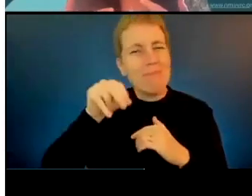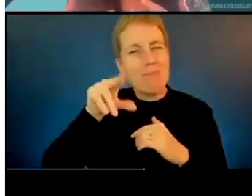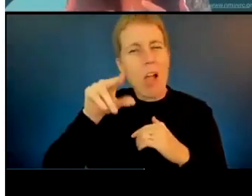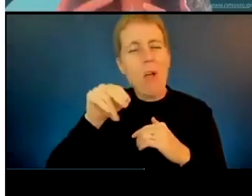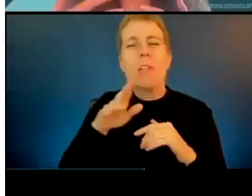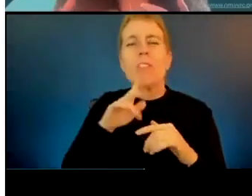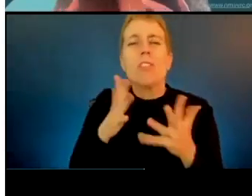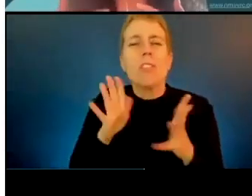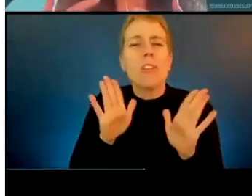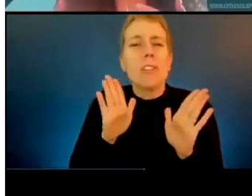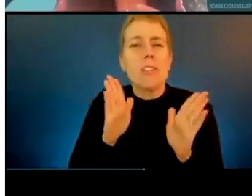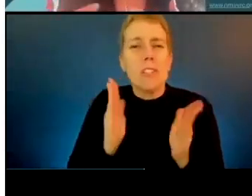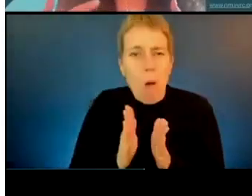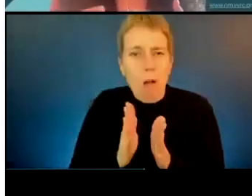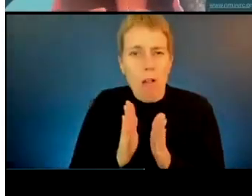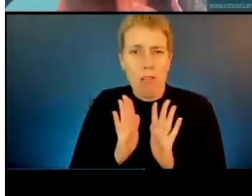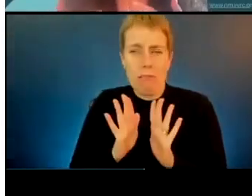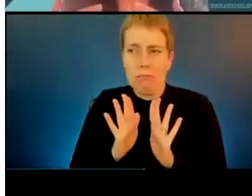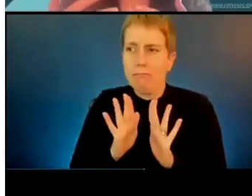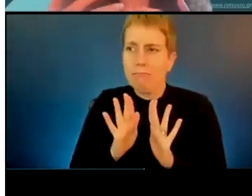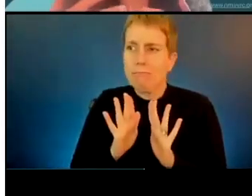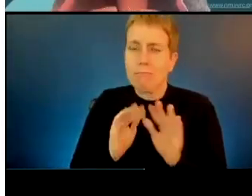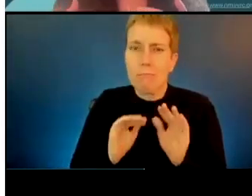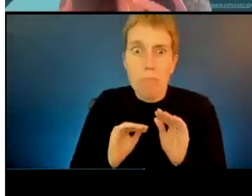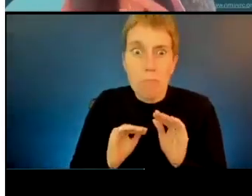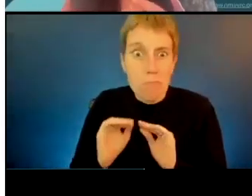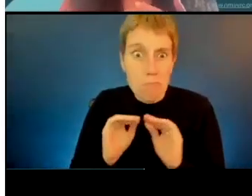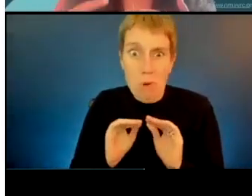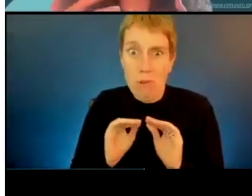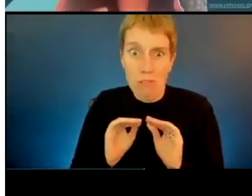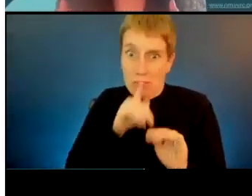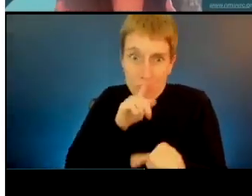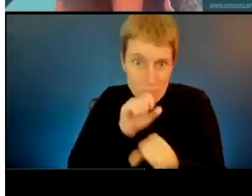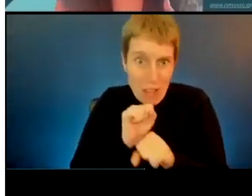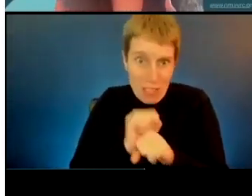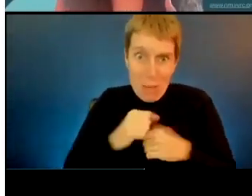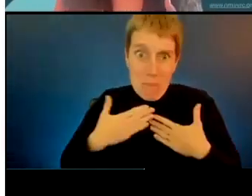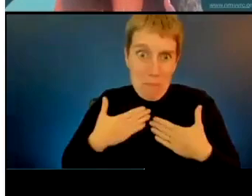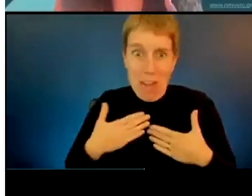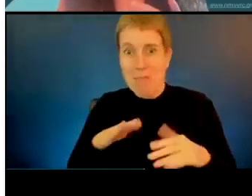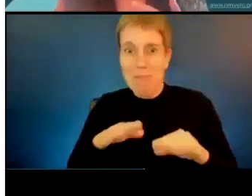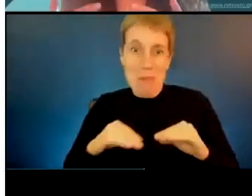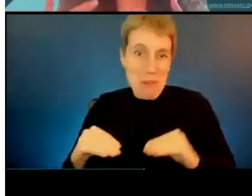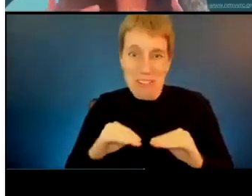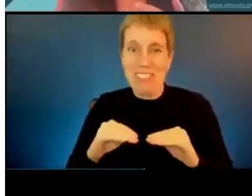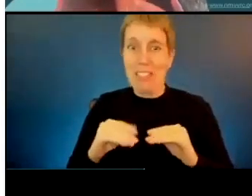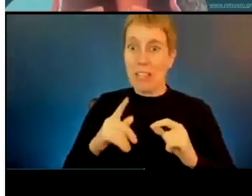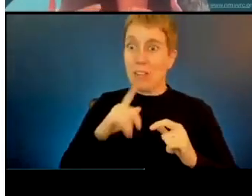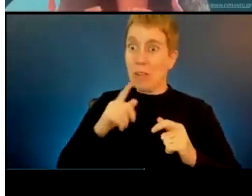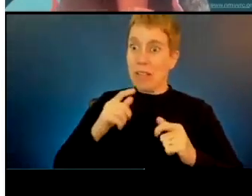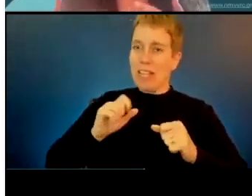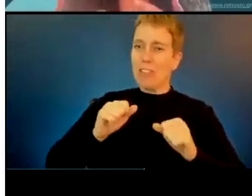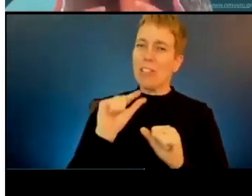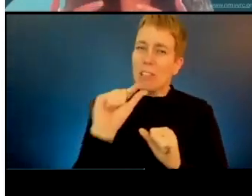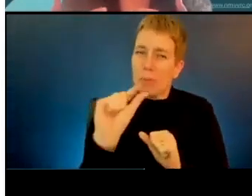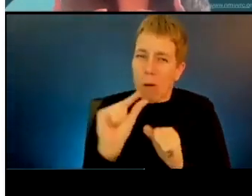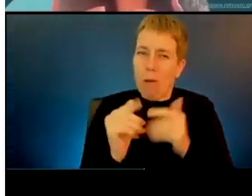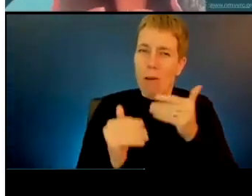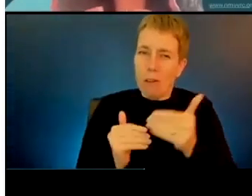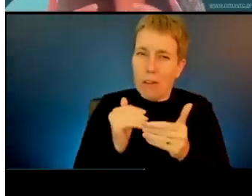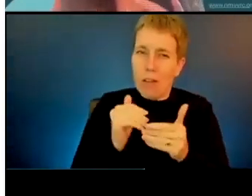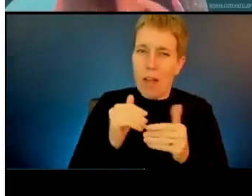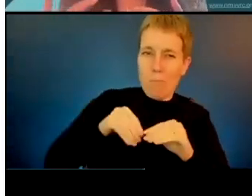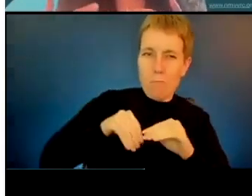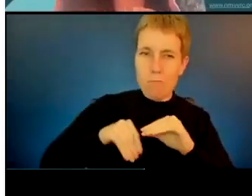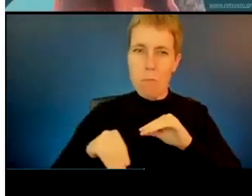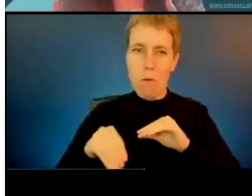movements. And then maybe you move your hips and sway your body a little. And again, be uncomfortable with that